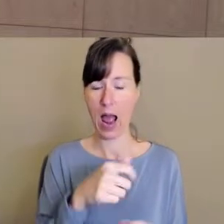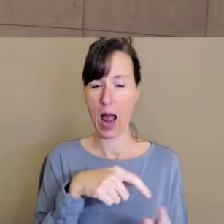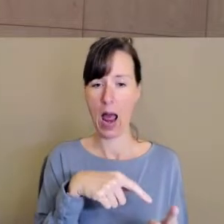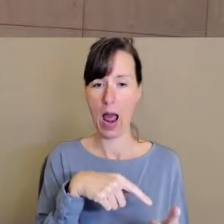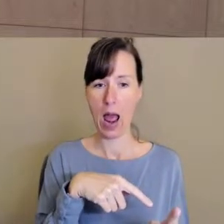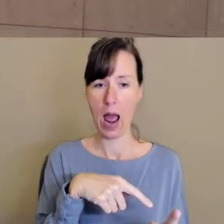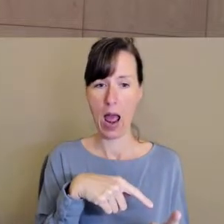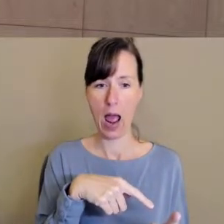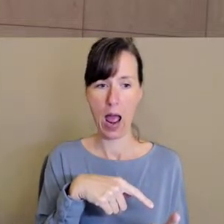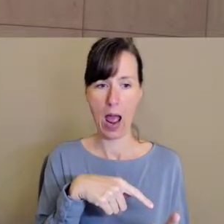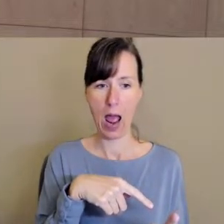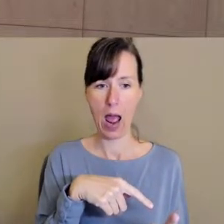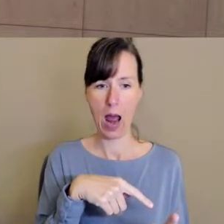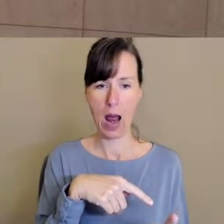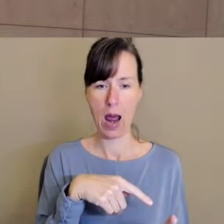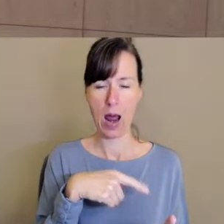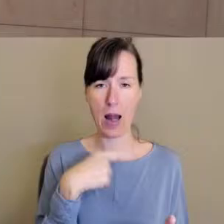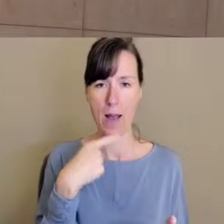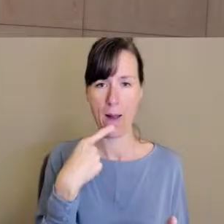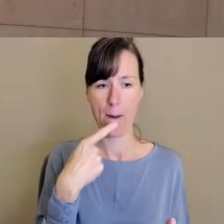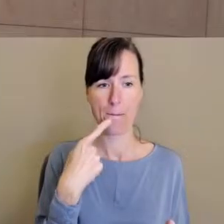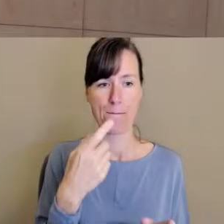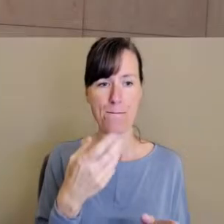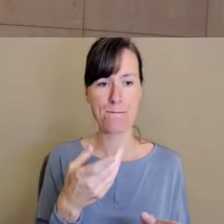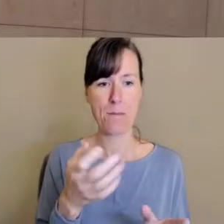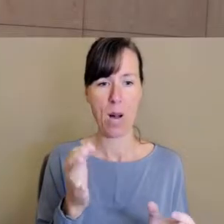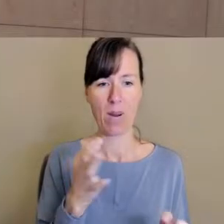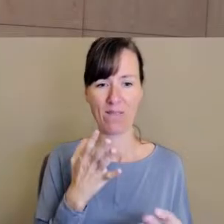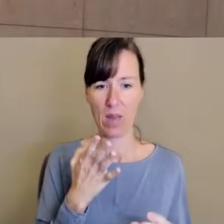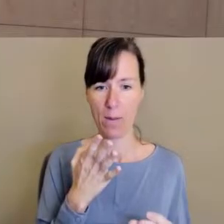town support to Ward 1 Community Day?